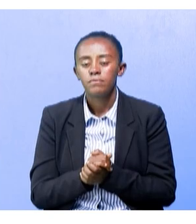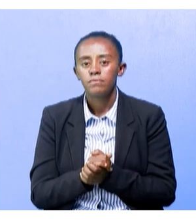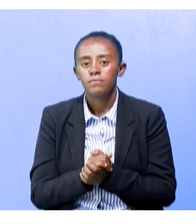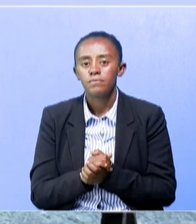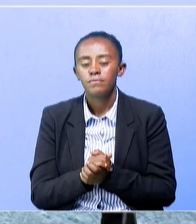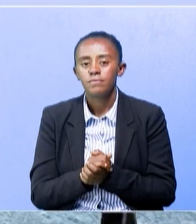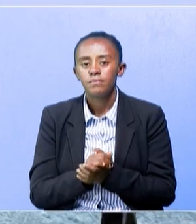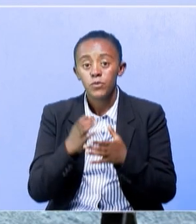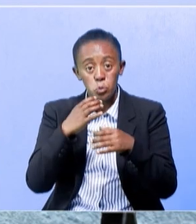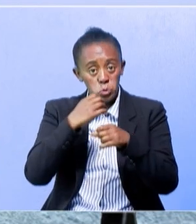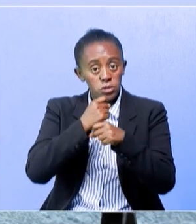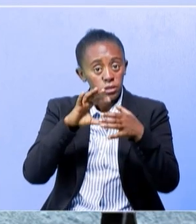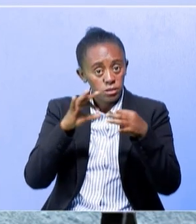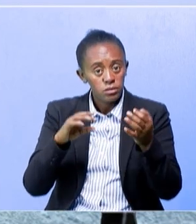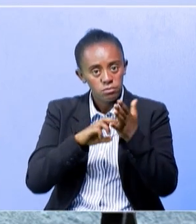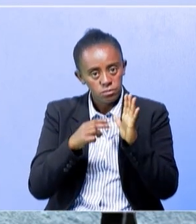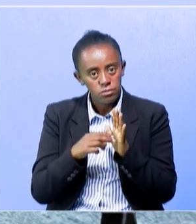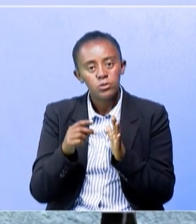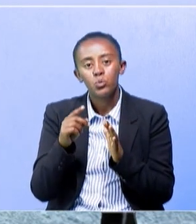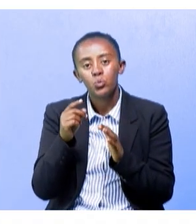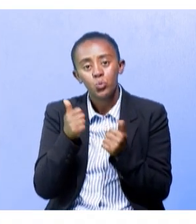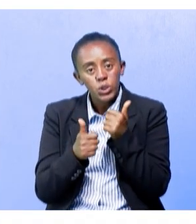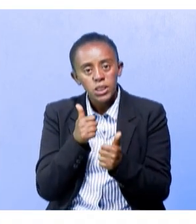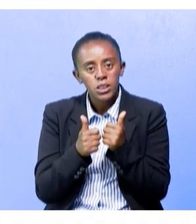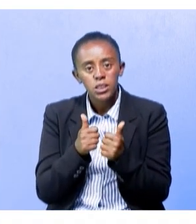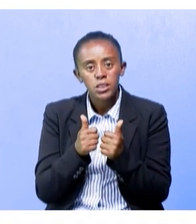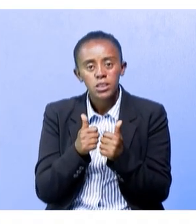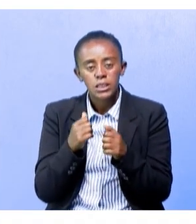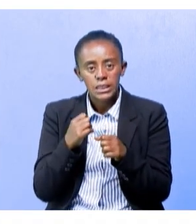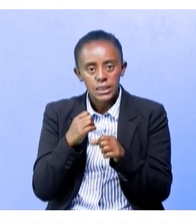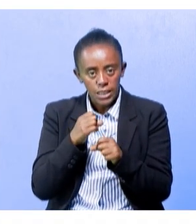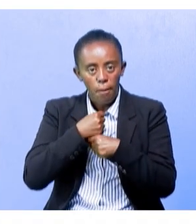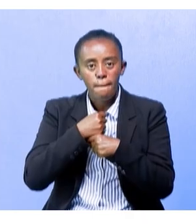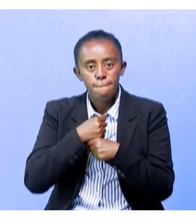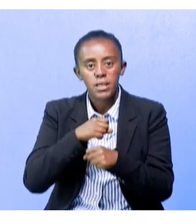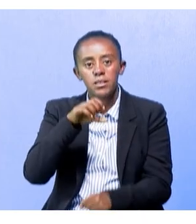Concluding sentence is the sentence which sum